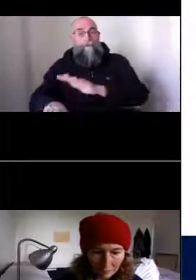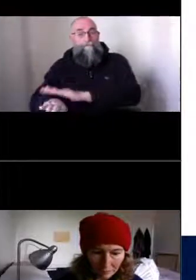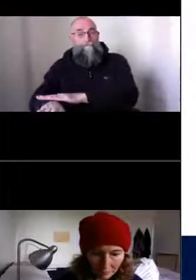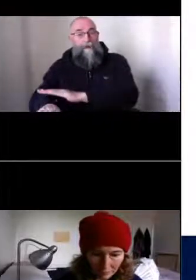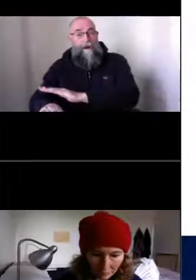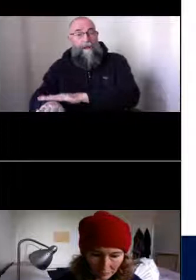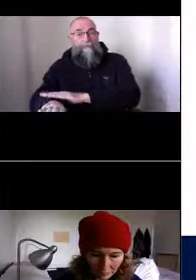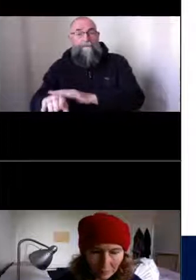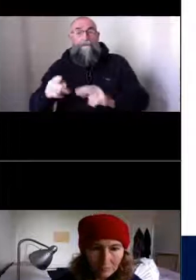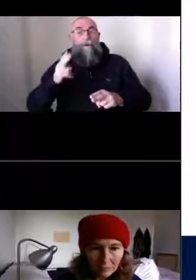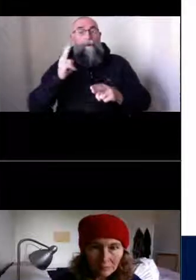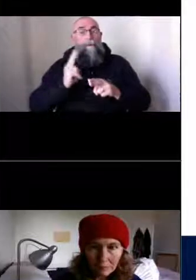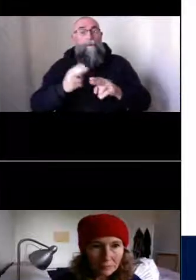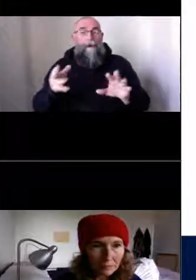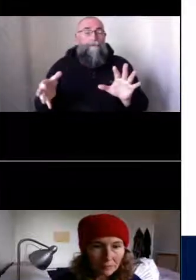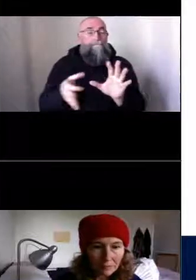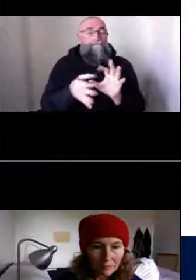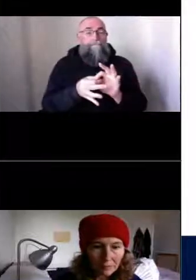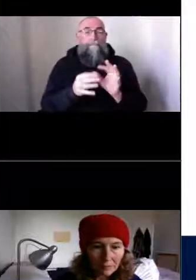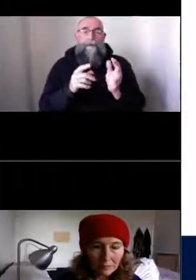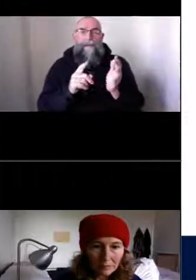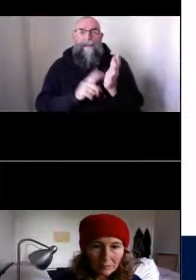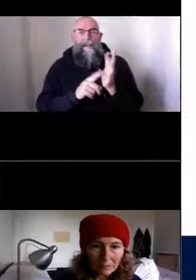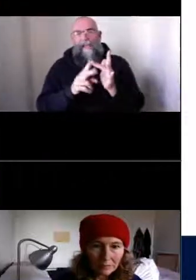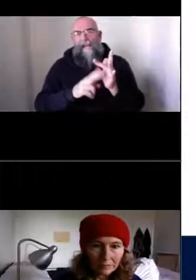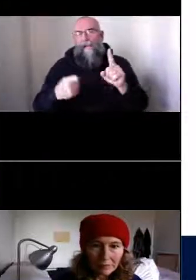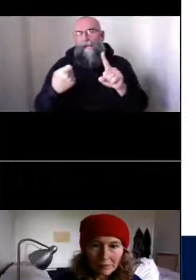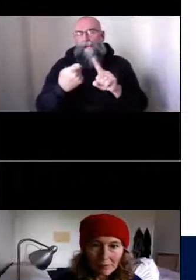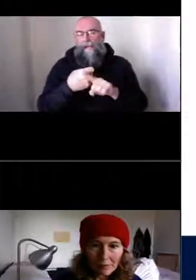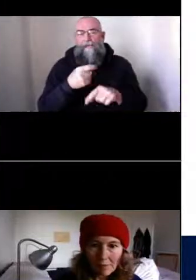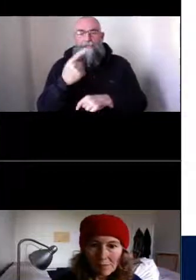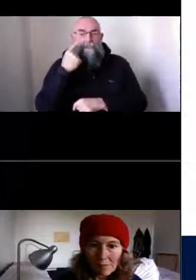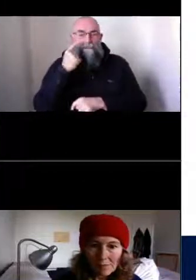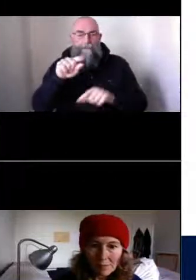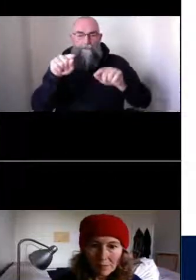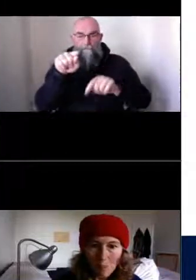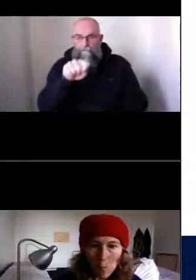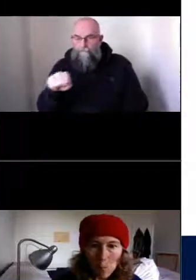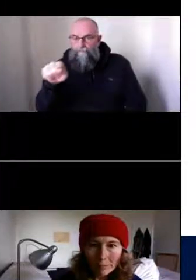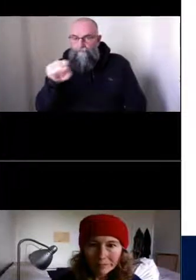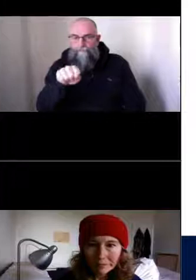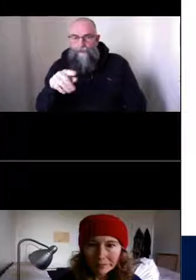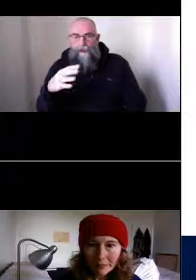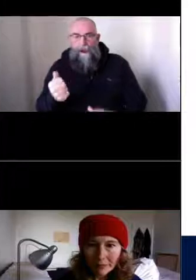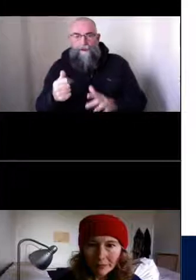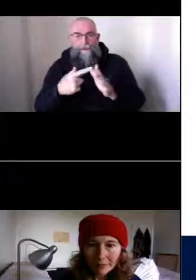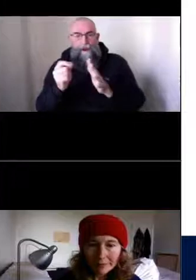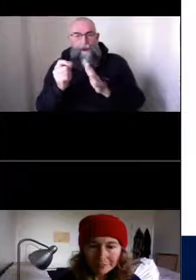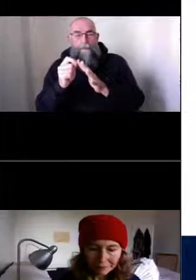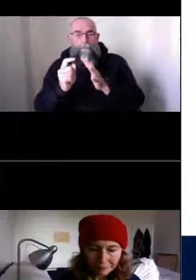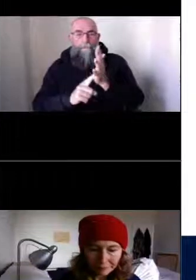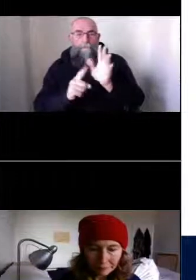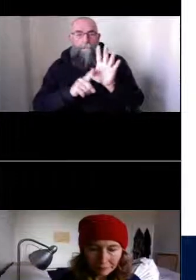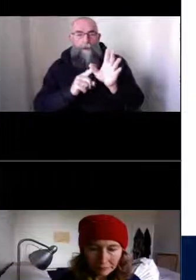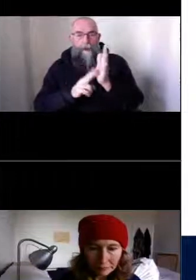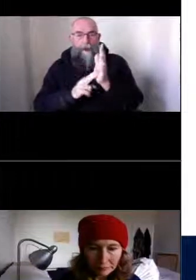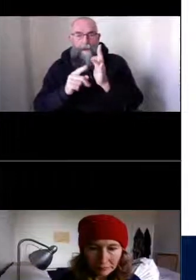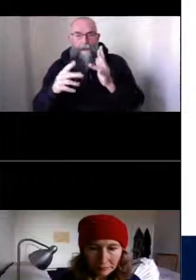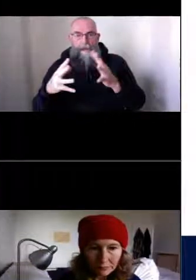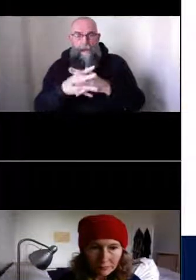Links heading. You can also see the Apply Now button. There's a link on each web page of